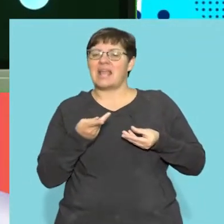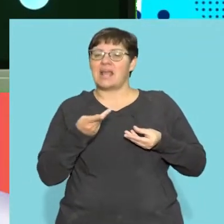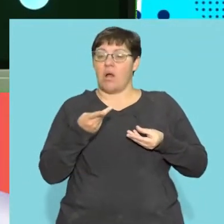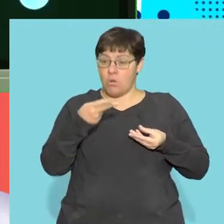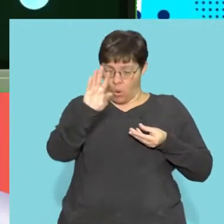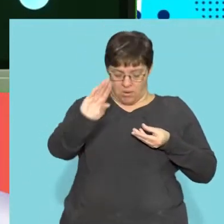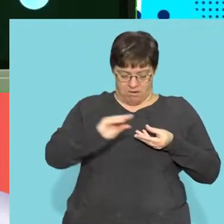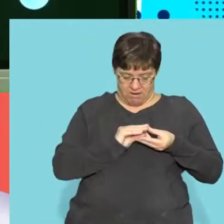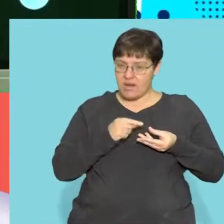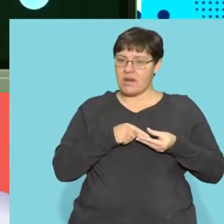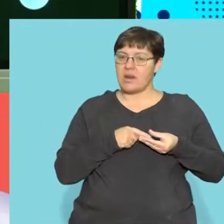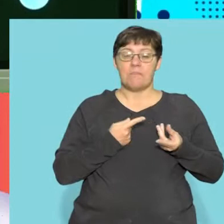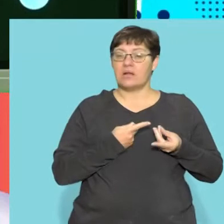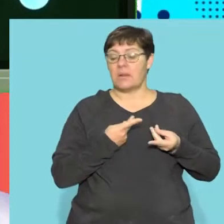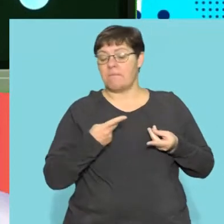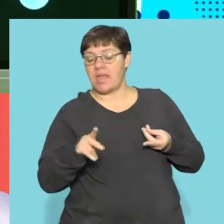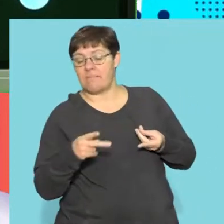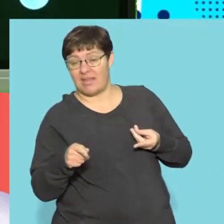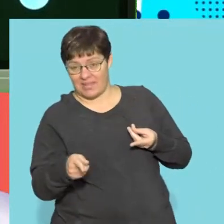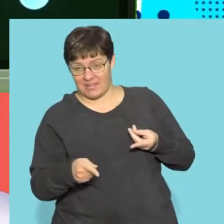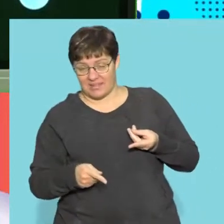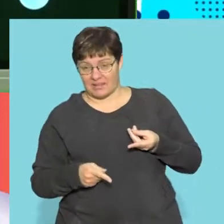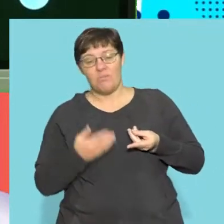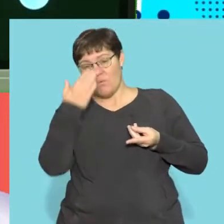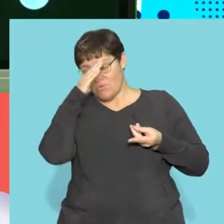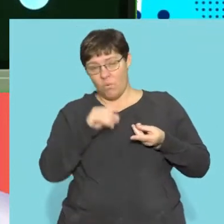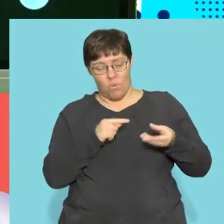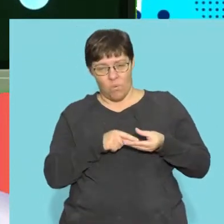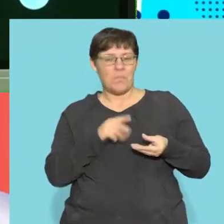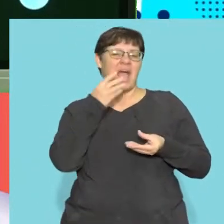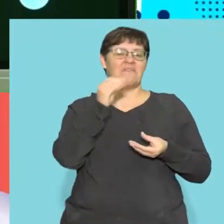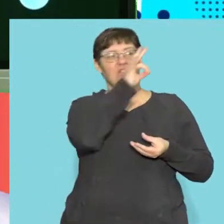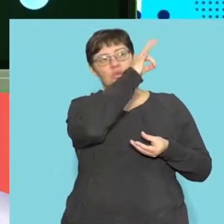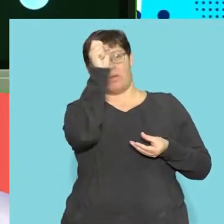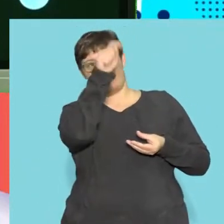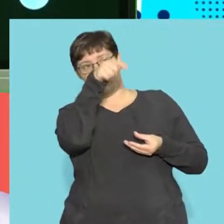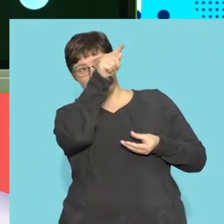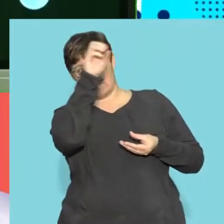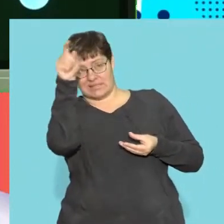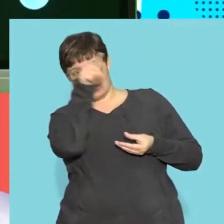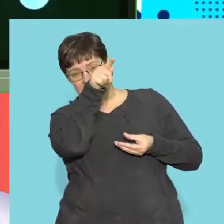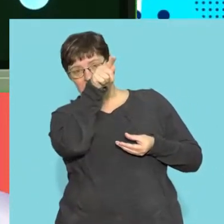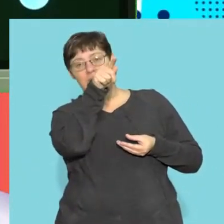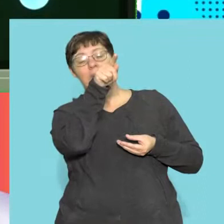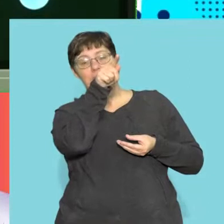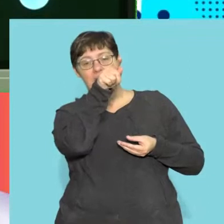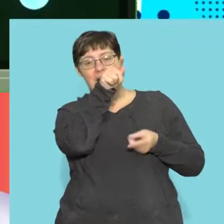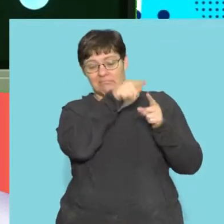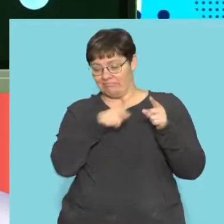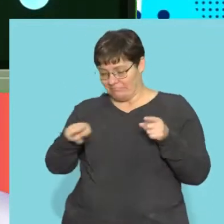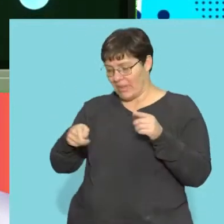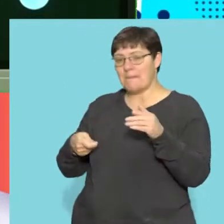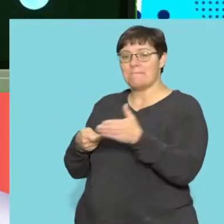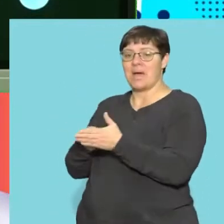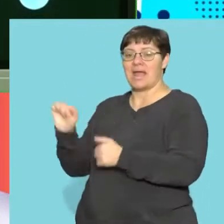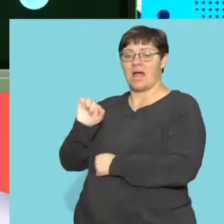money that maybe if you don't get it in your hands, you know that you have 300,000, but it is going to the dealership where you are buying